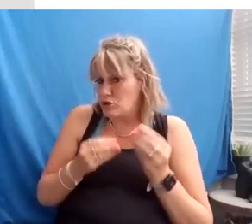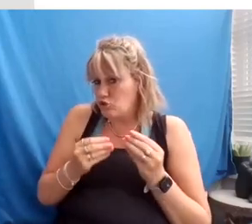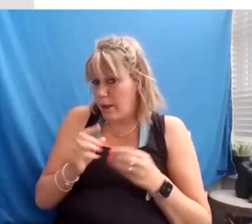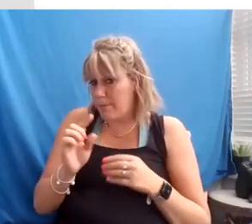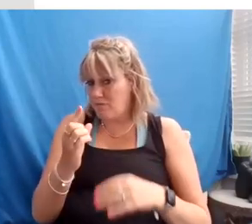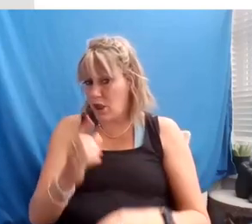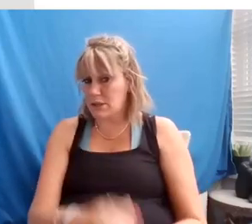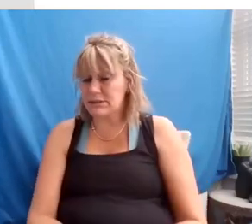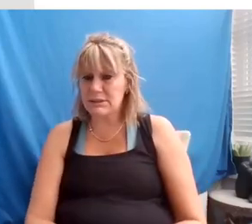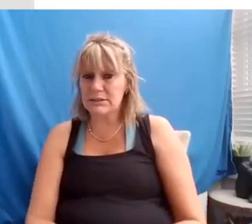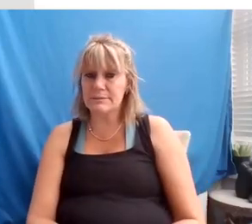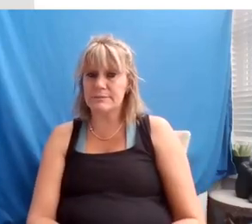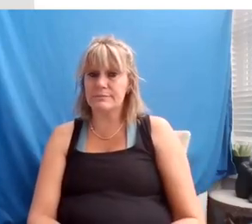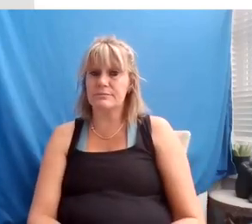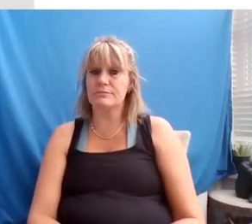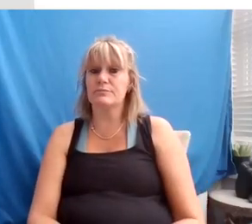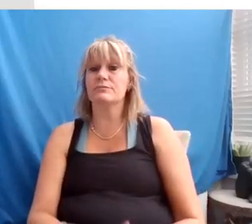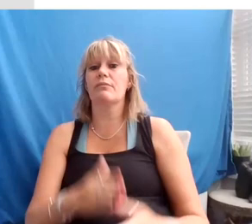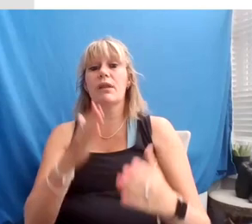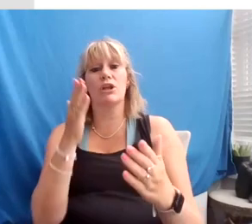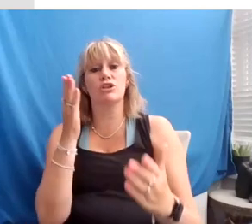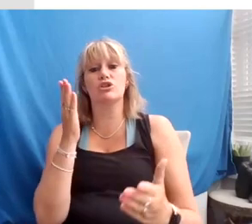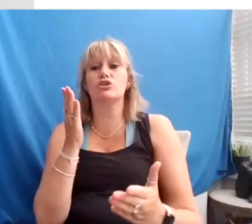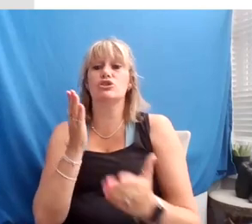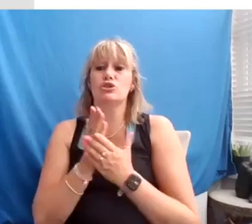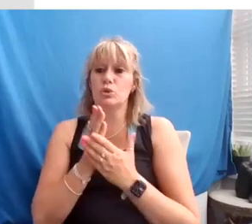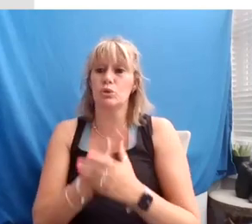first? Yeah, sure. So